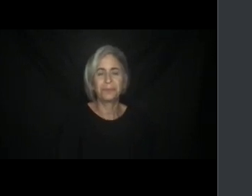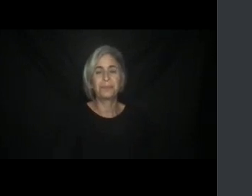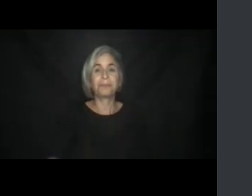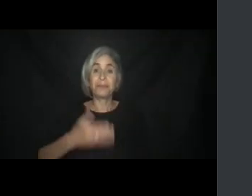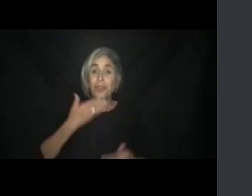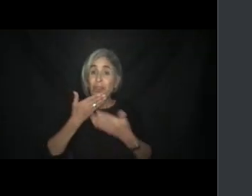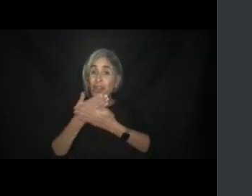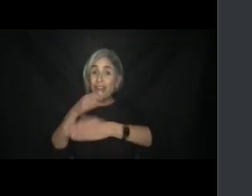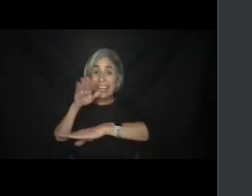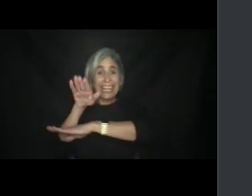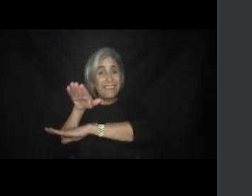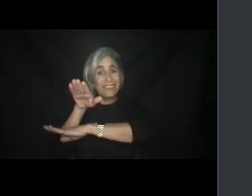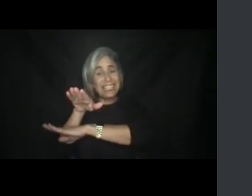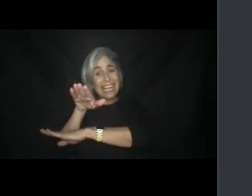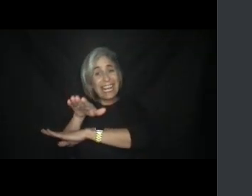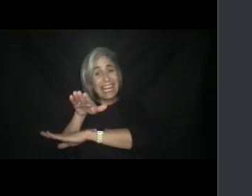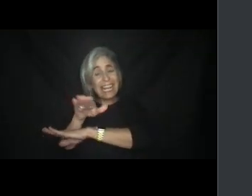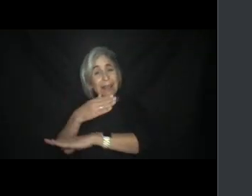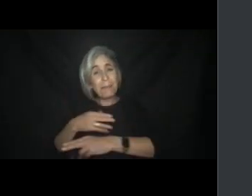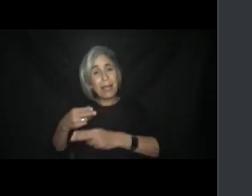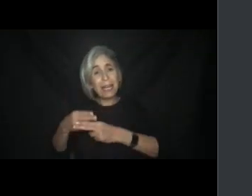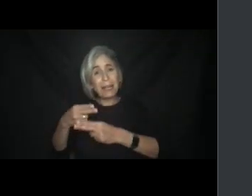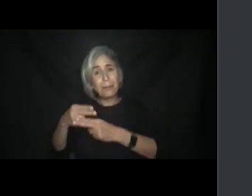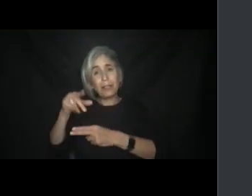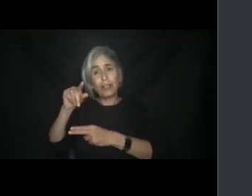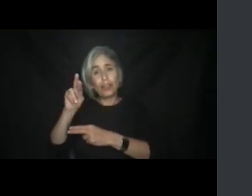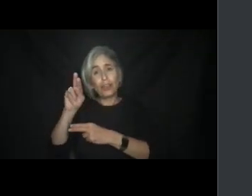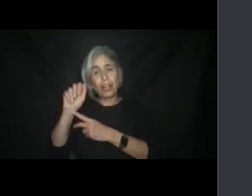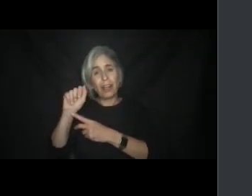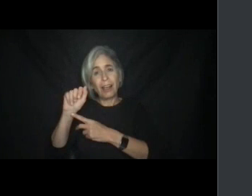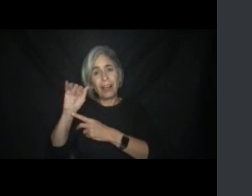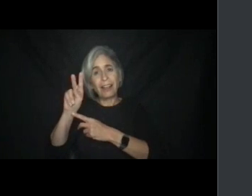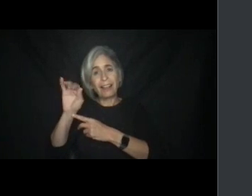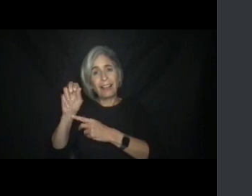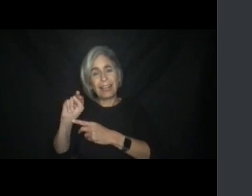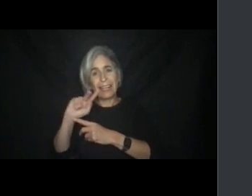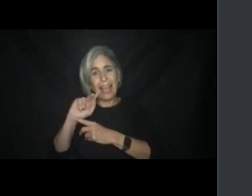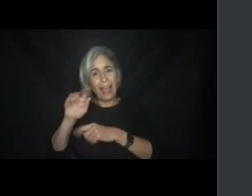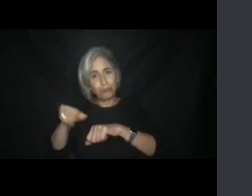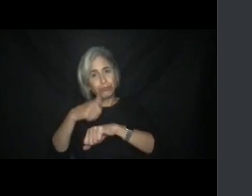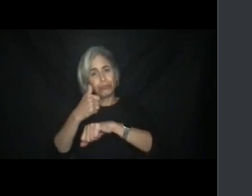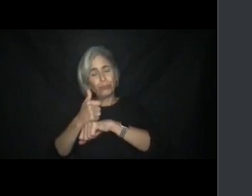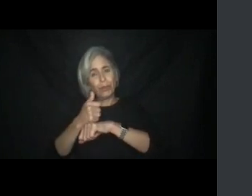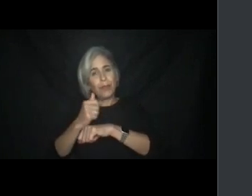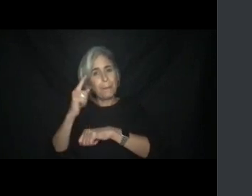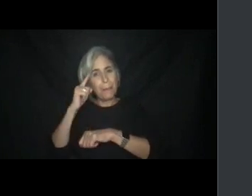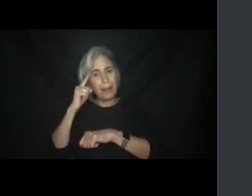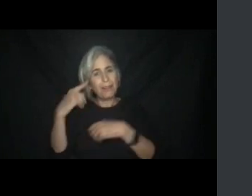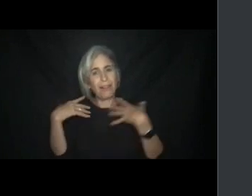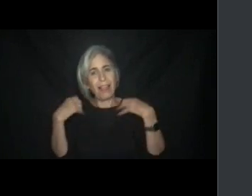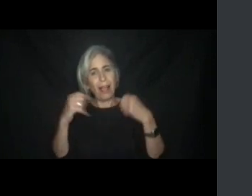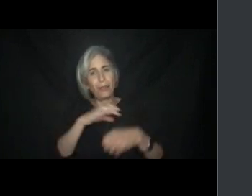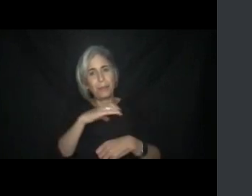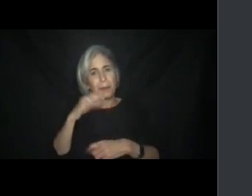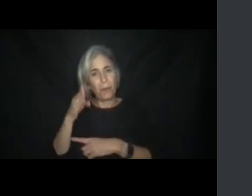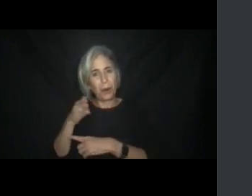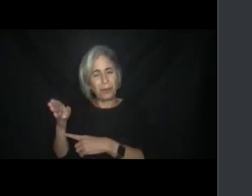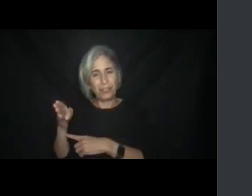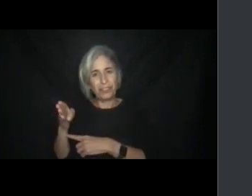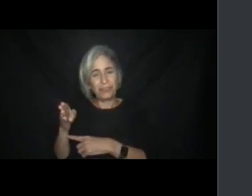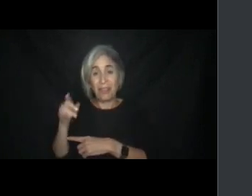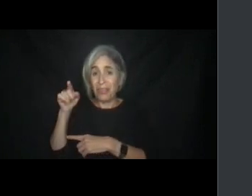Good evening. My name is Gerda Klein, and I'm the founder of the Boynton Beach Mental Health Committee. And on behalf of